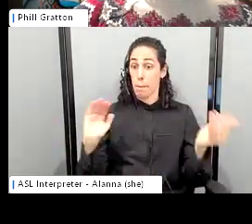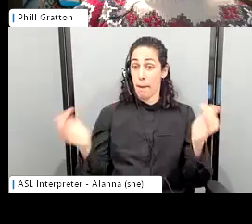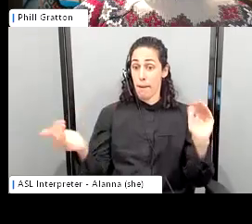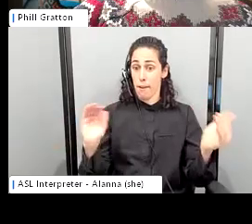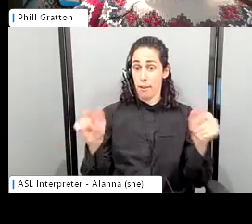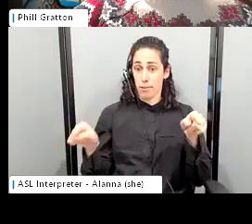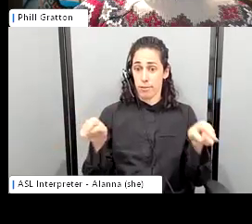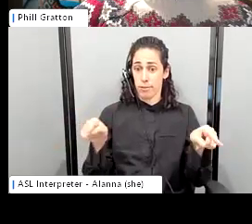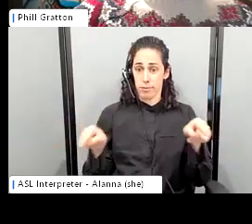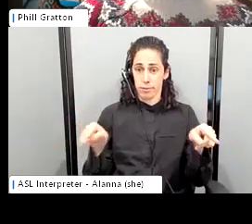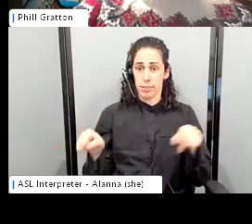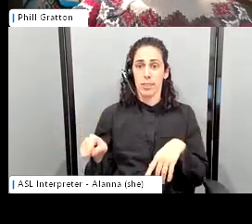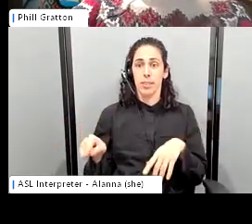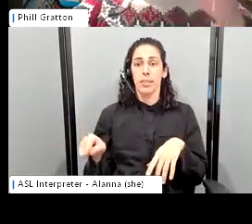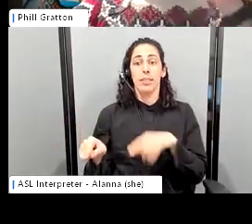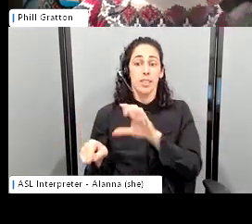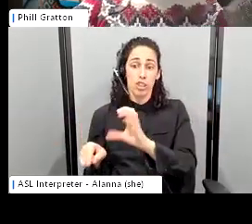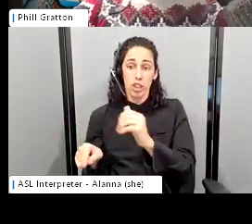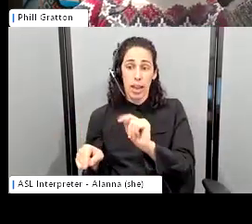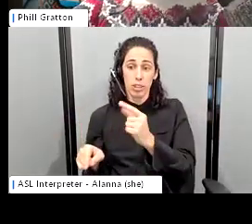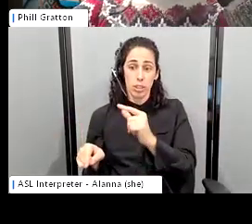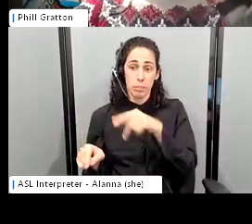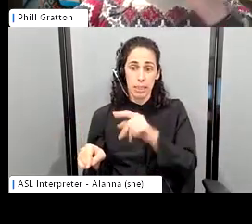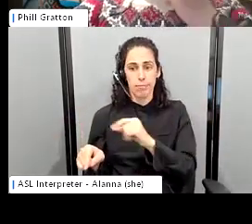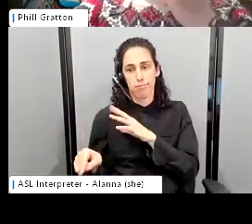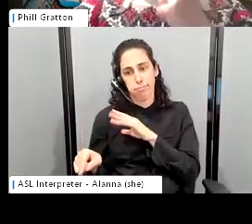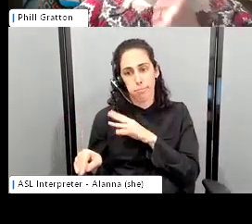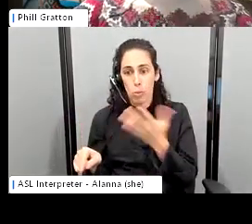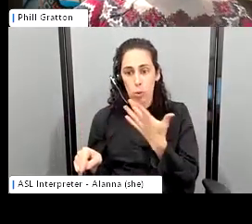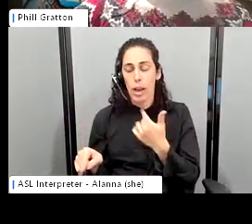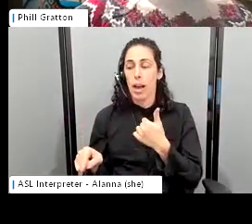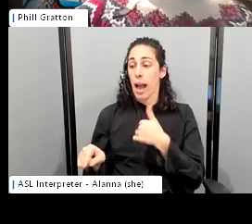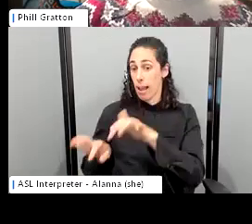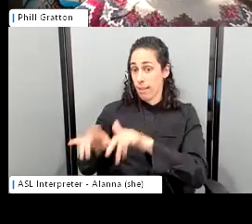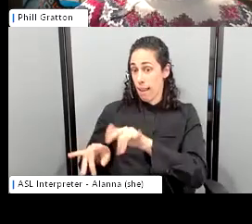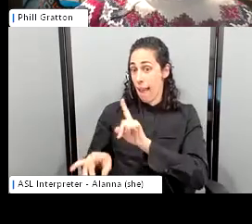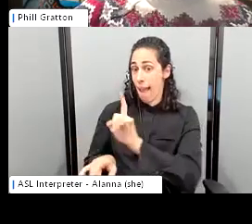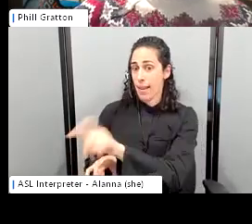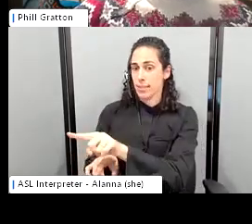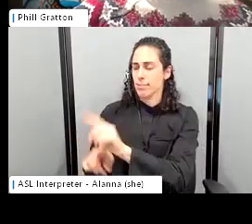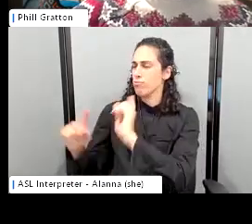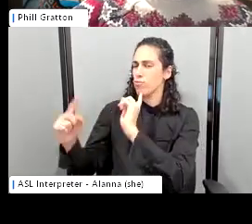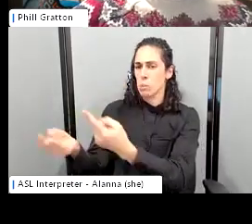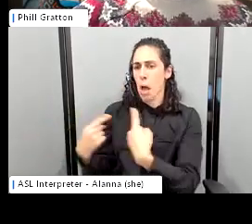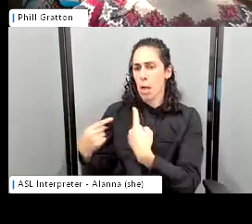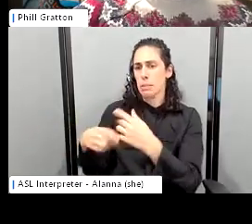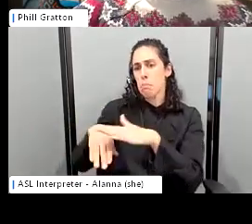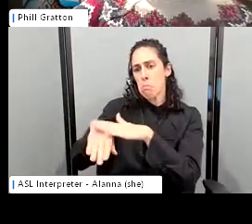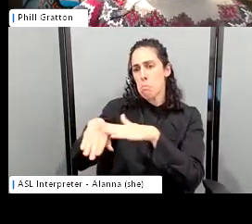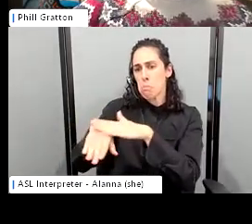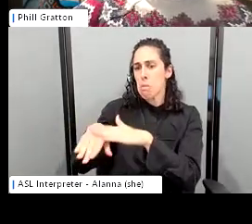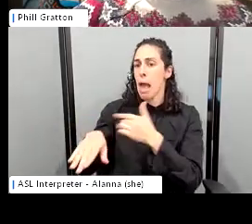keep asking follow-up questions to clarify. If they don't give you exactly what you want, you can make it